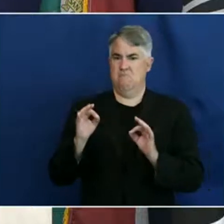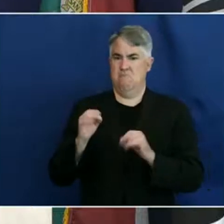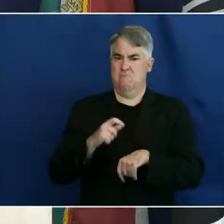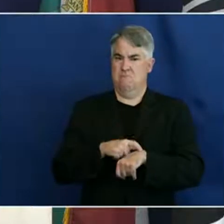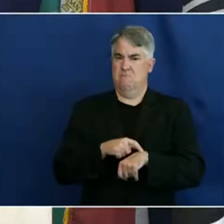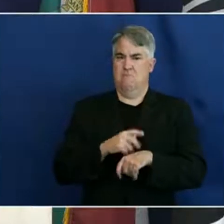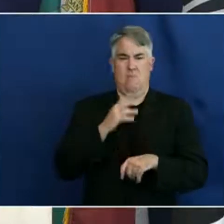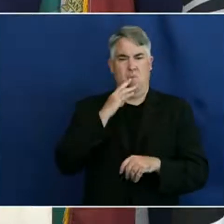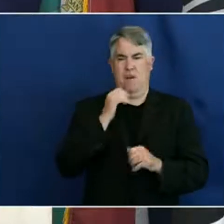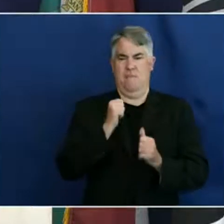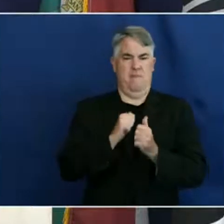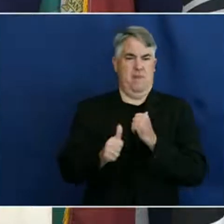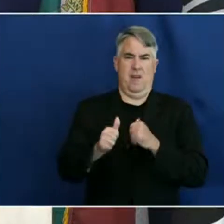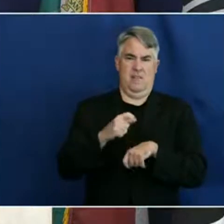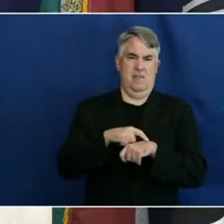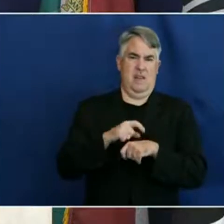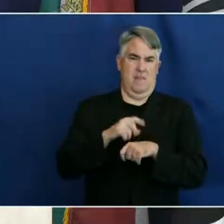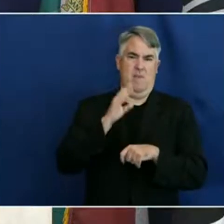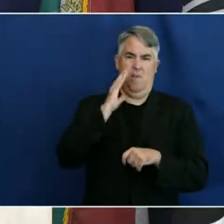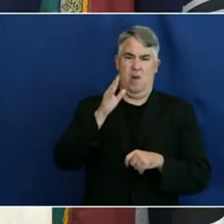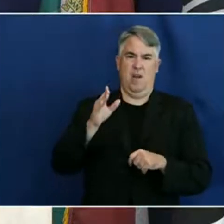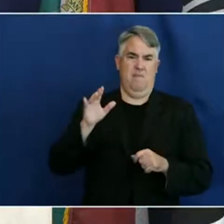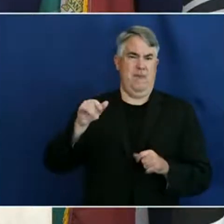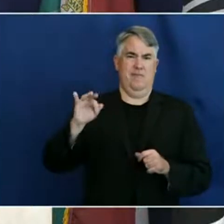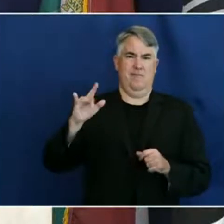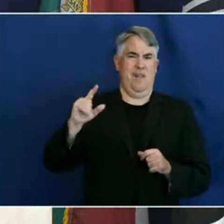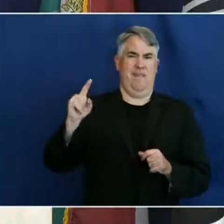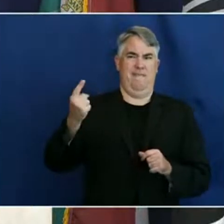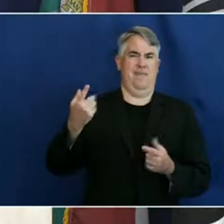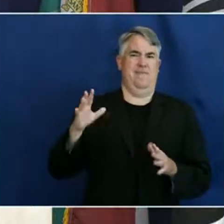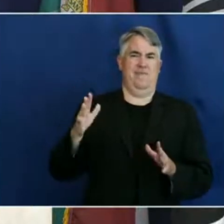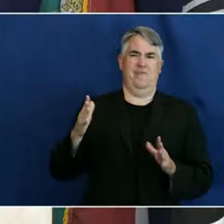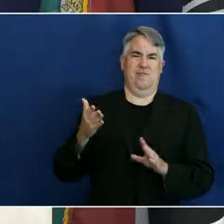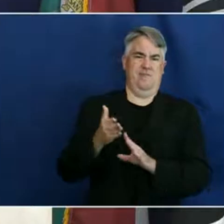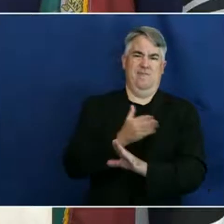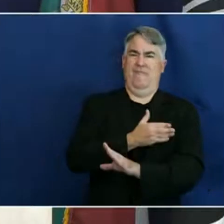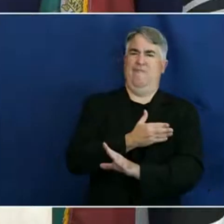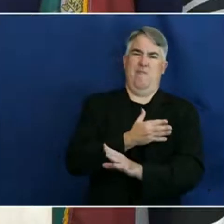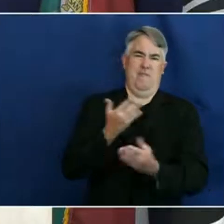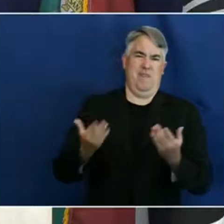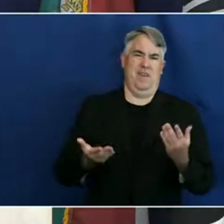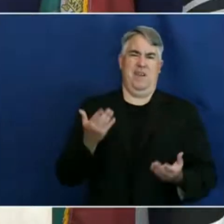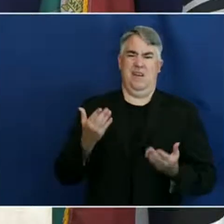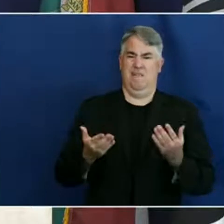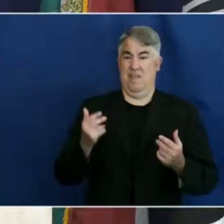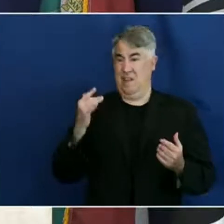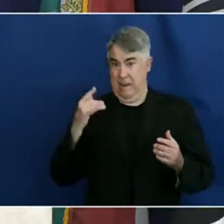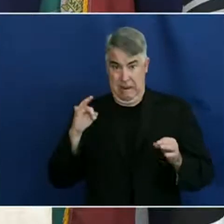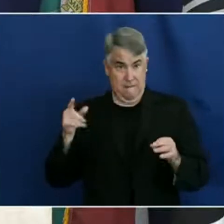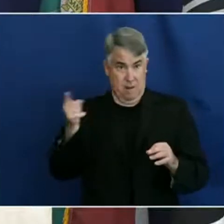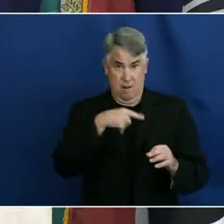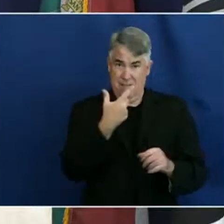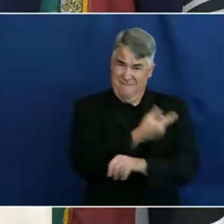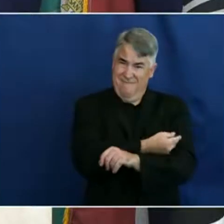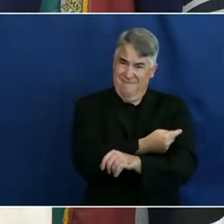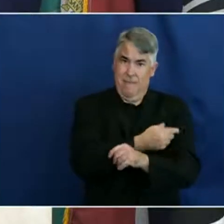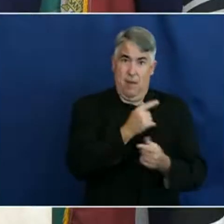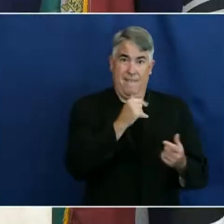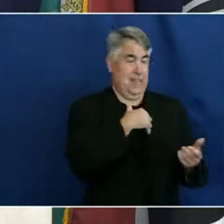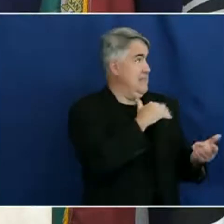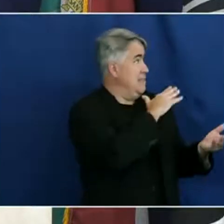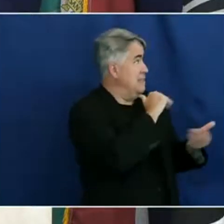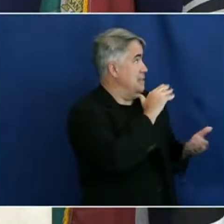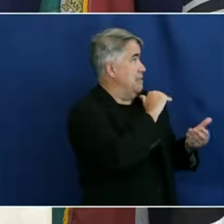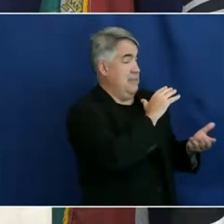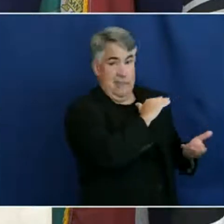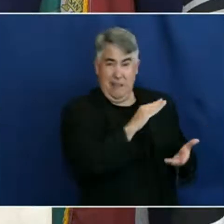surpass that number by July 1st, if not earlier and if not sooner, particularly as we see an increase in supply. And so I think that's a